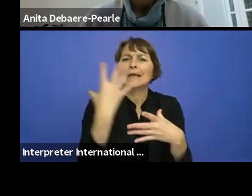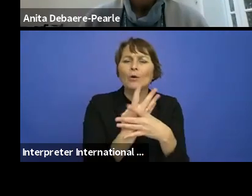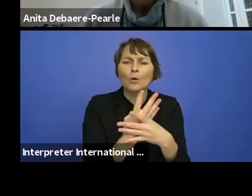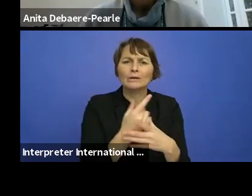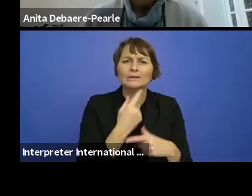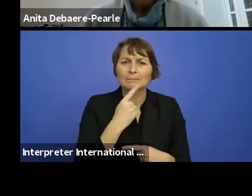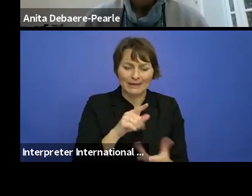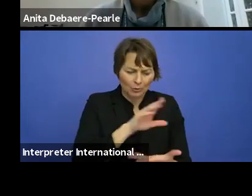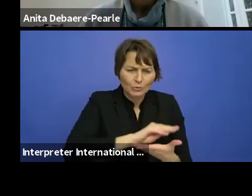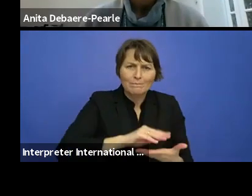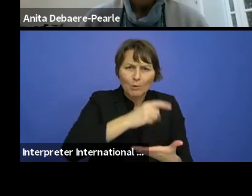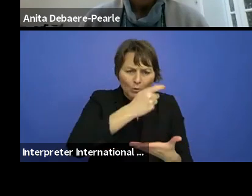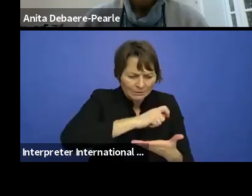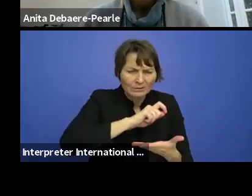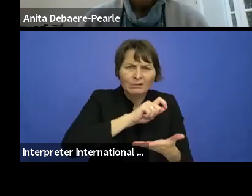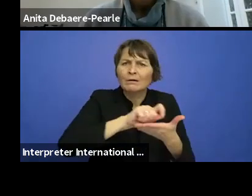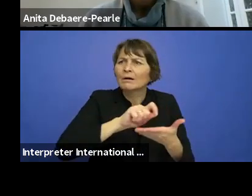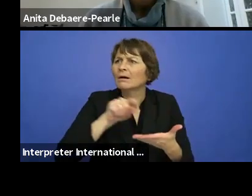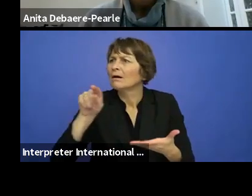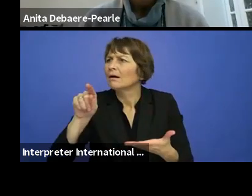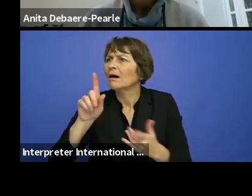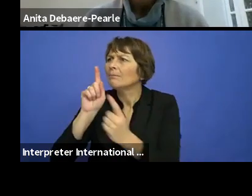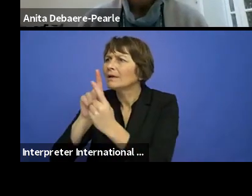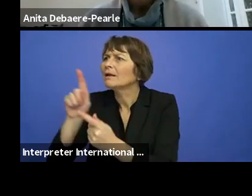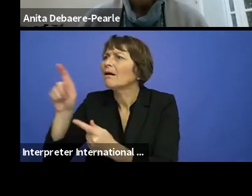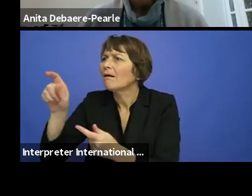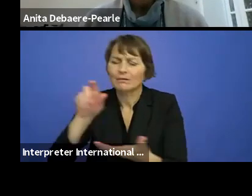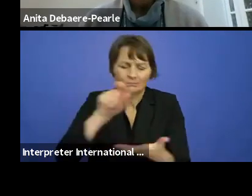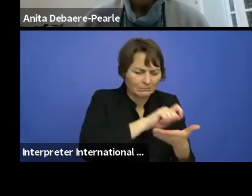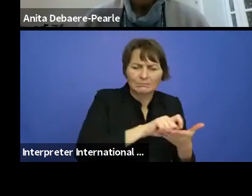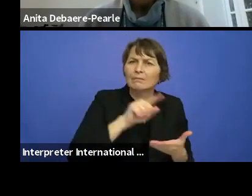this report. I have attended as well